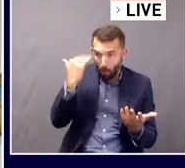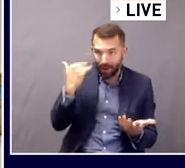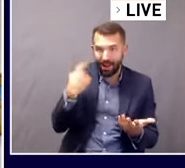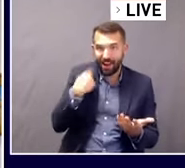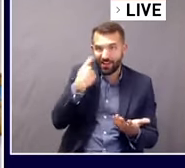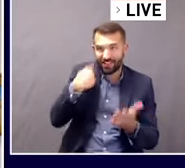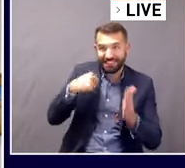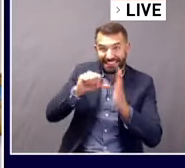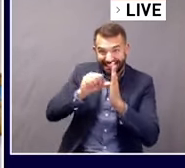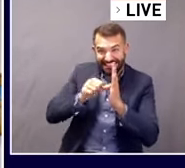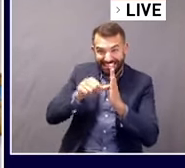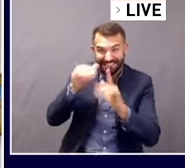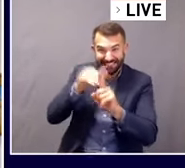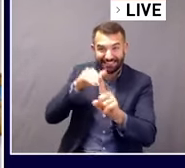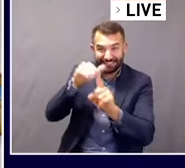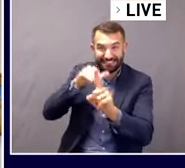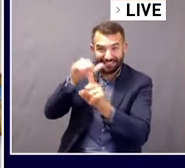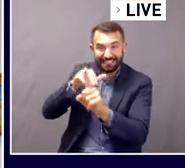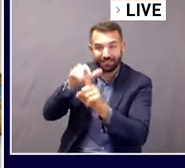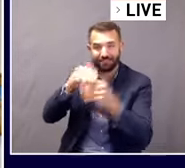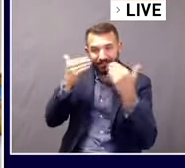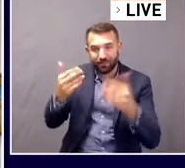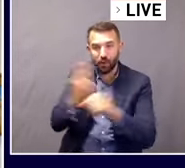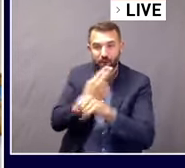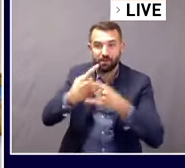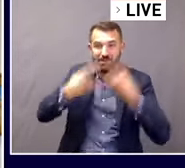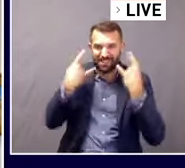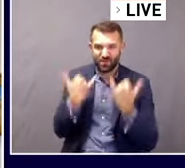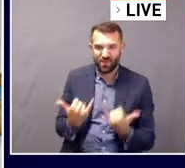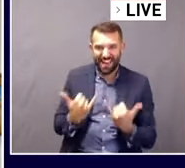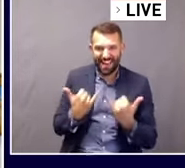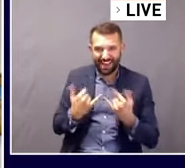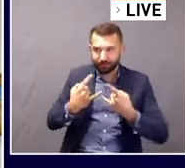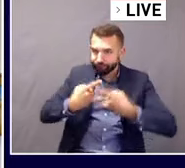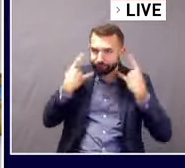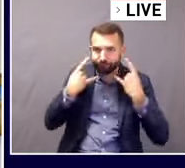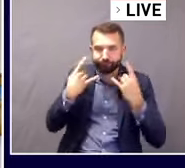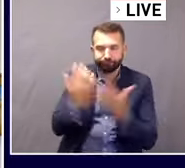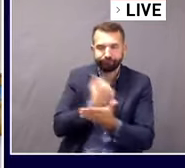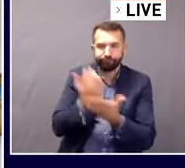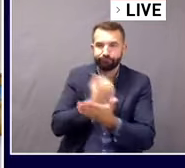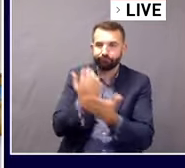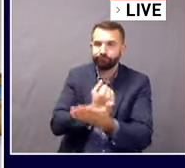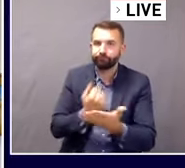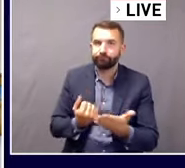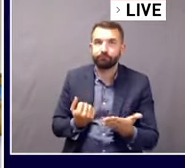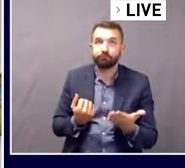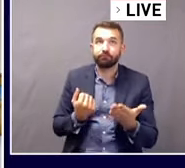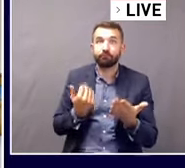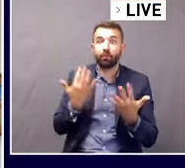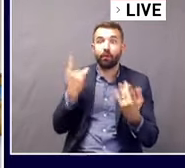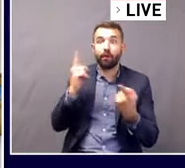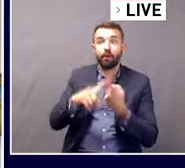mask before that outbreak hits your community, not afterwards. We've seen anecdotally that mask wearing is